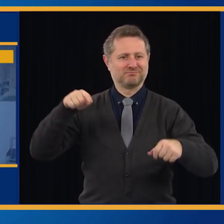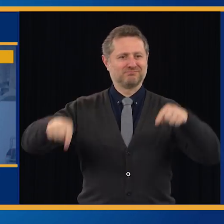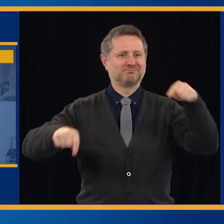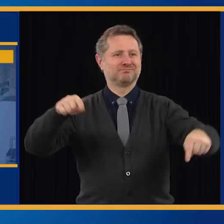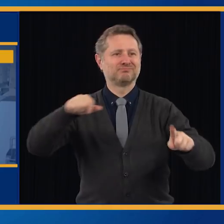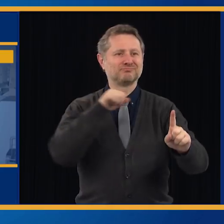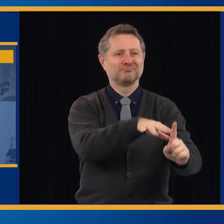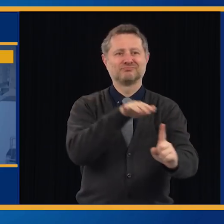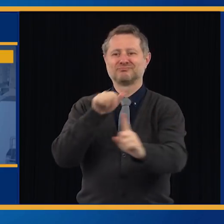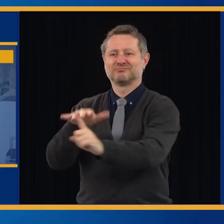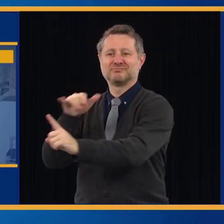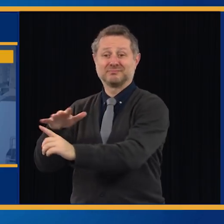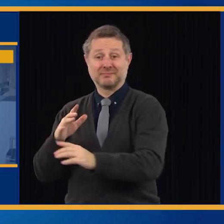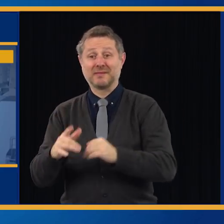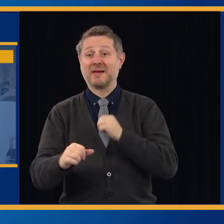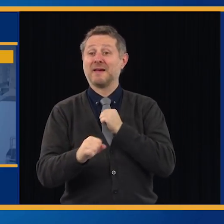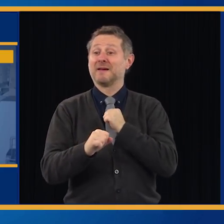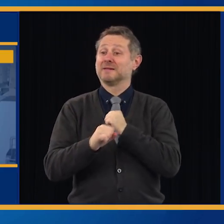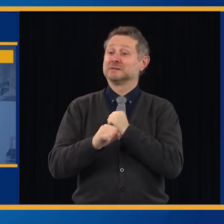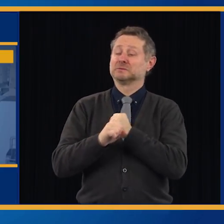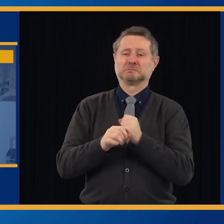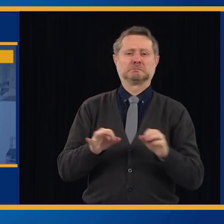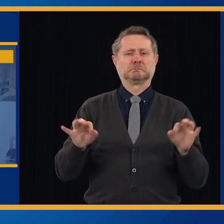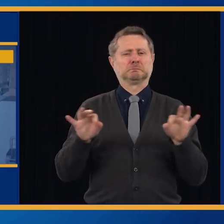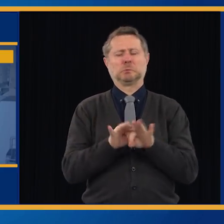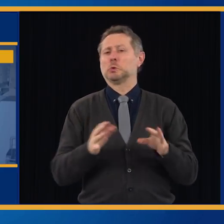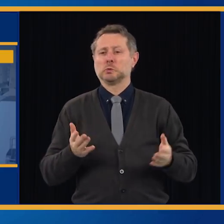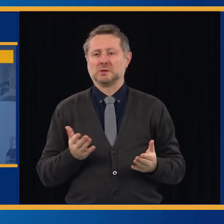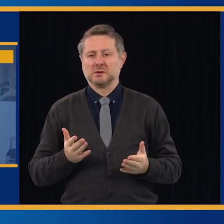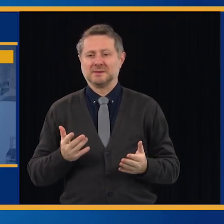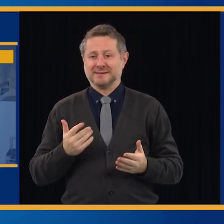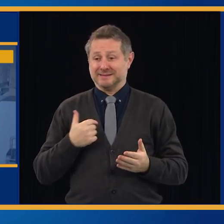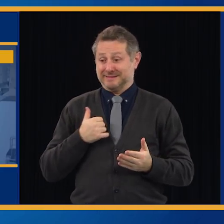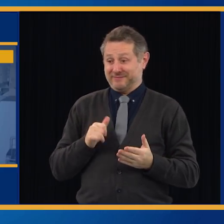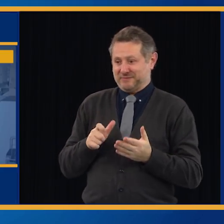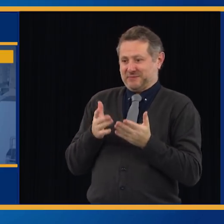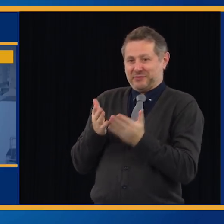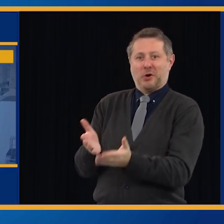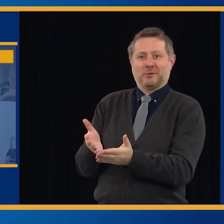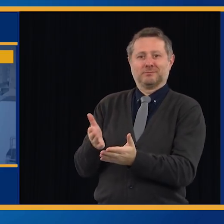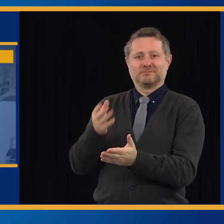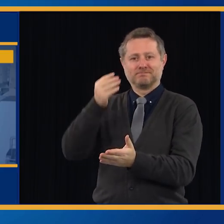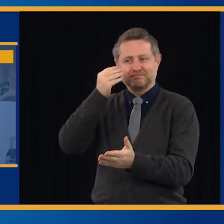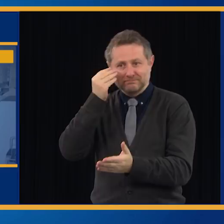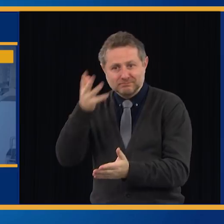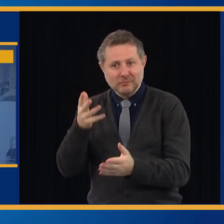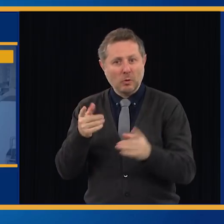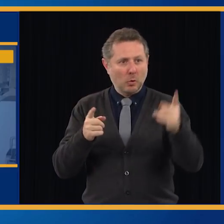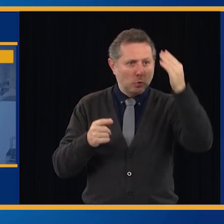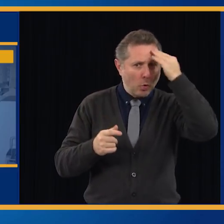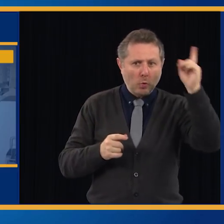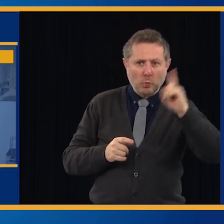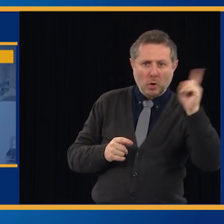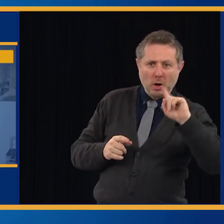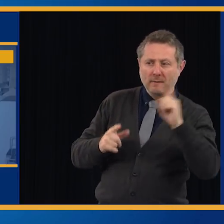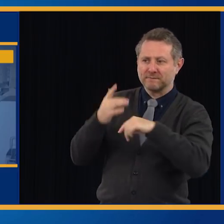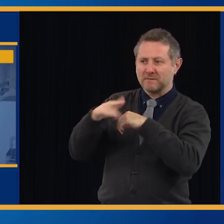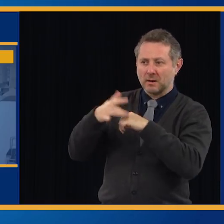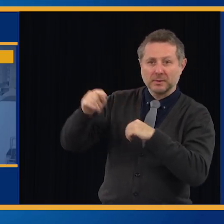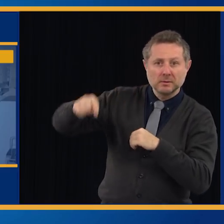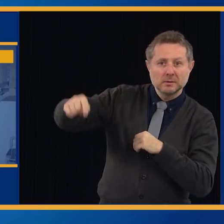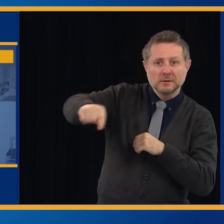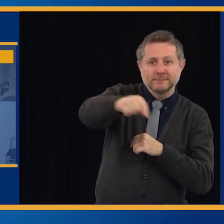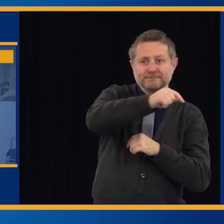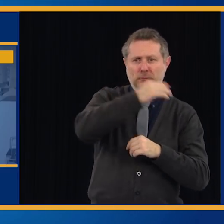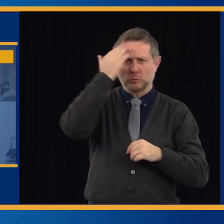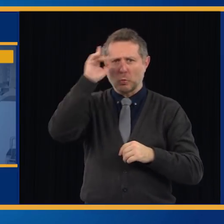very important. It has to be available, but people have to know it's available. And they have to know what the symptoms are that